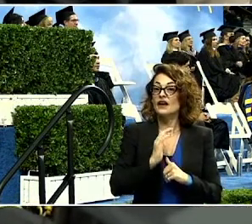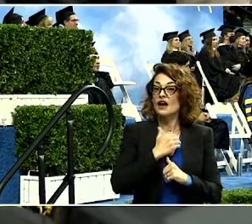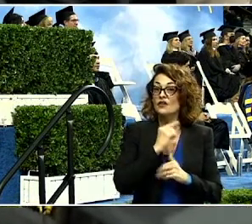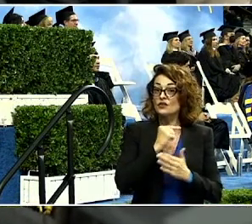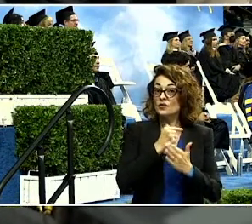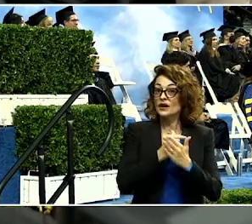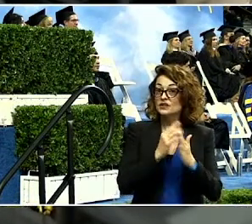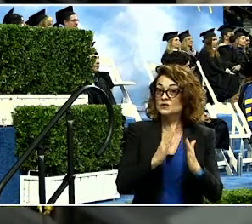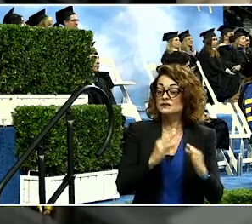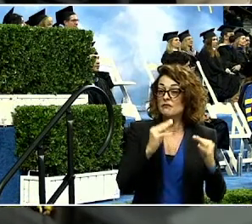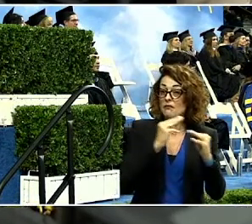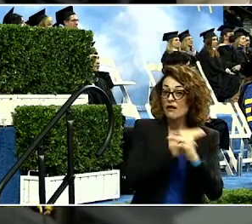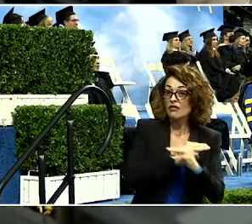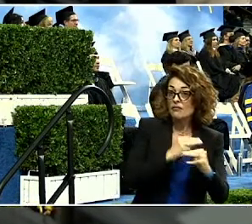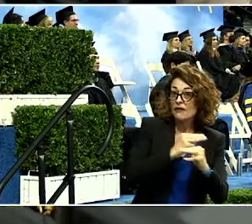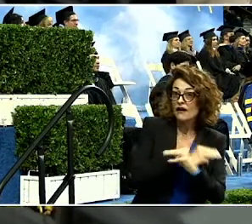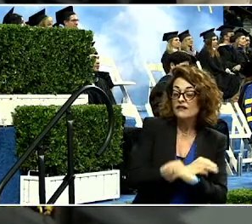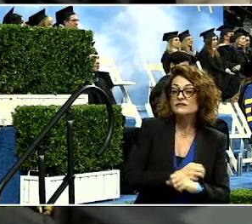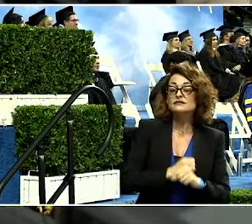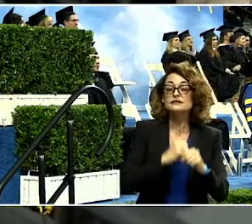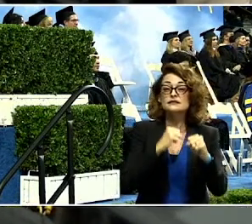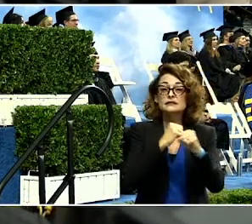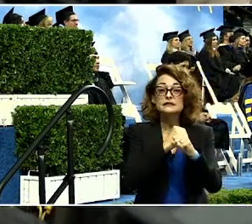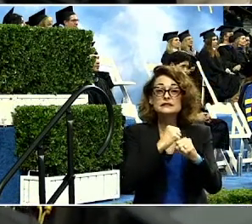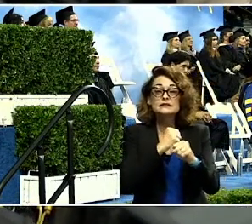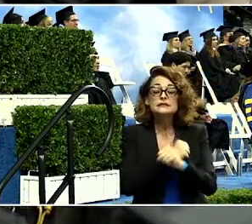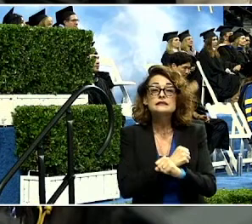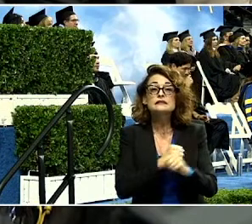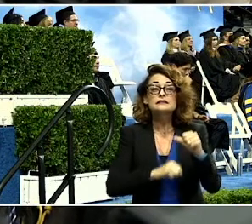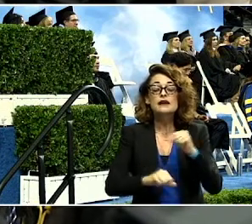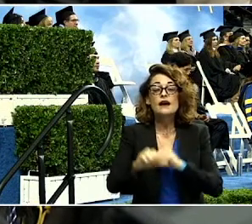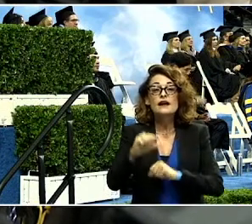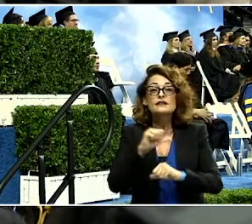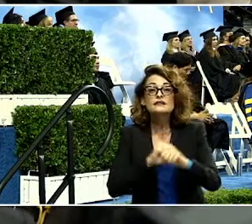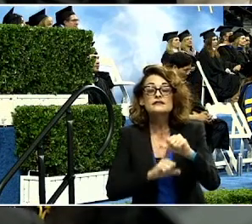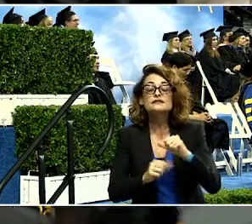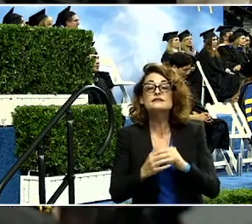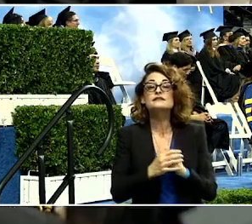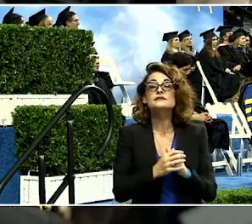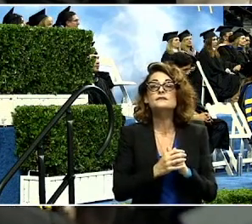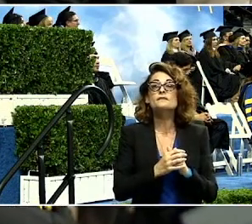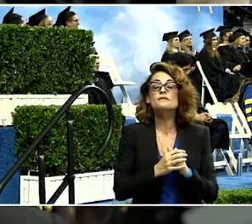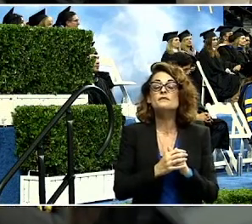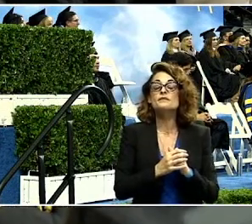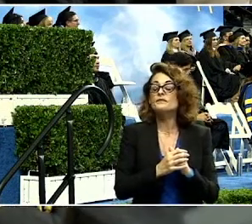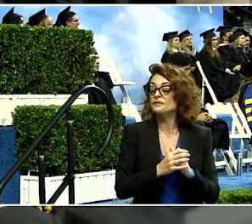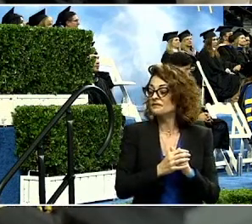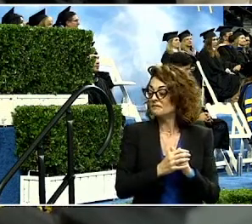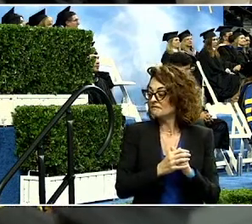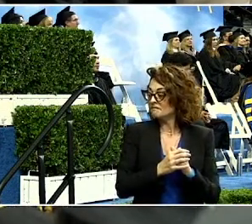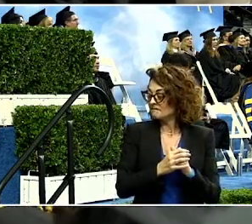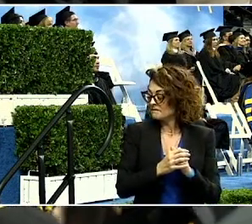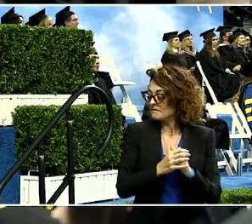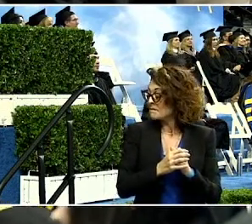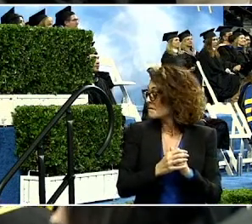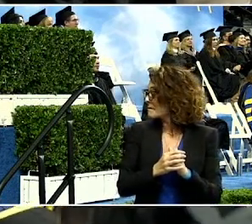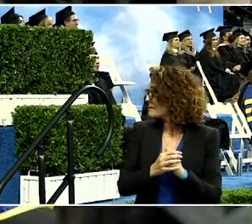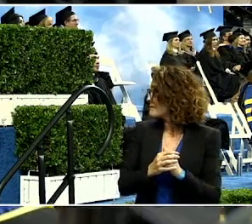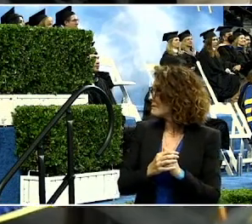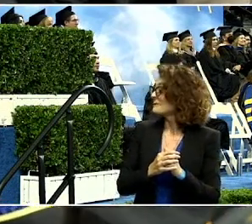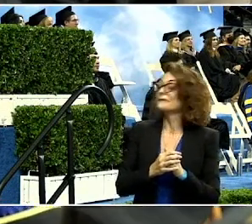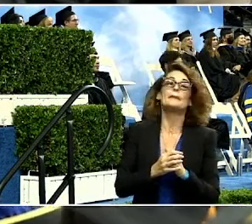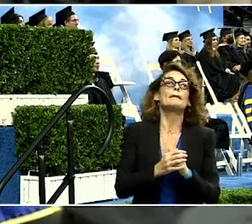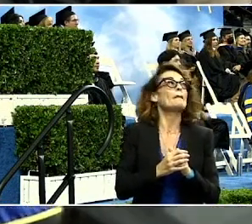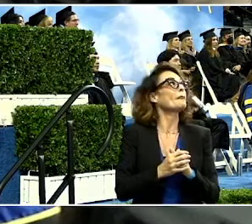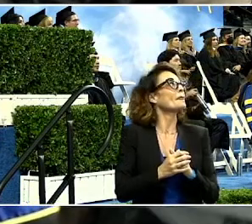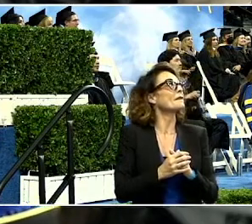mathematics, statistics and data science, and data theory will pioneer the mastery of the flood of data that we must now